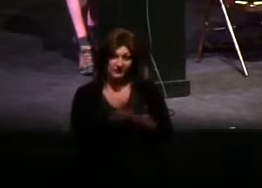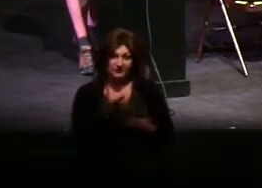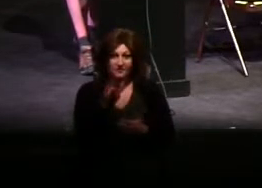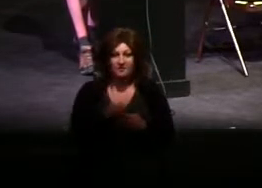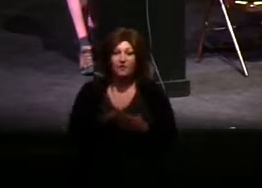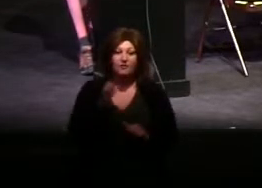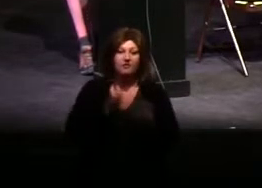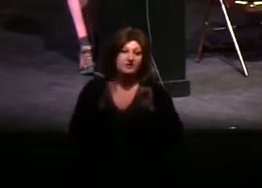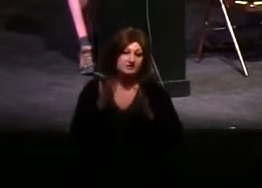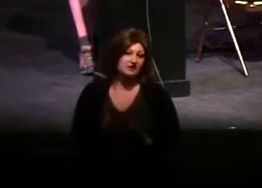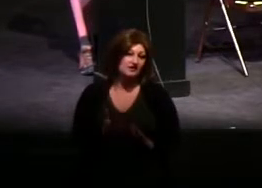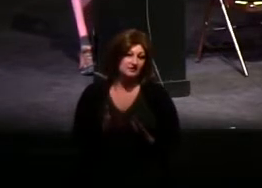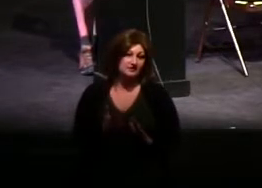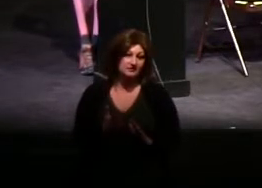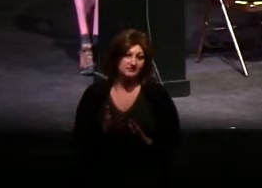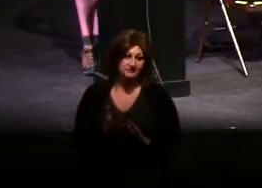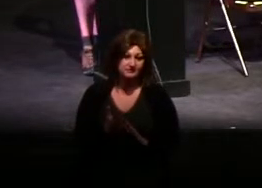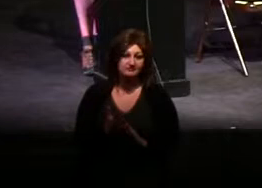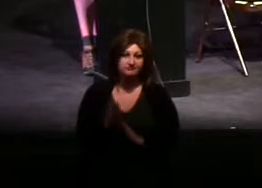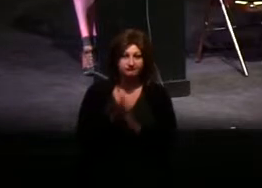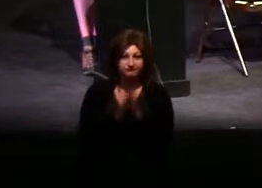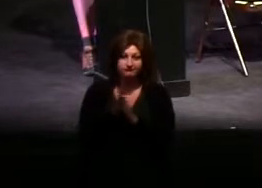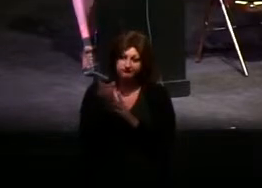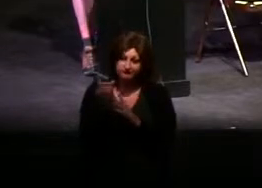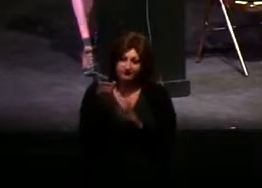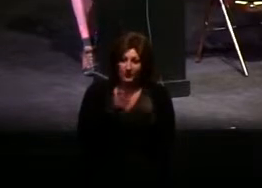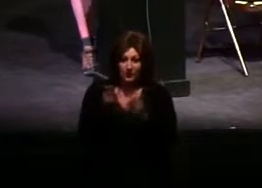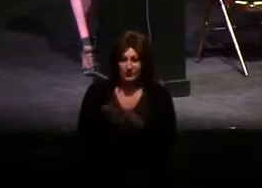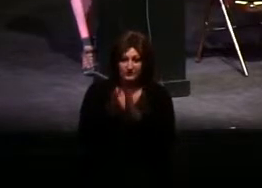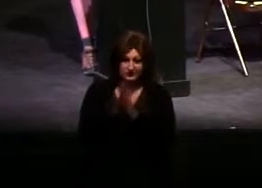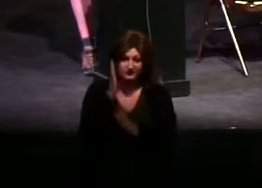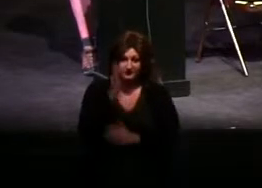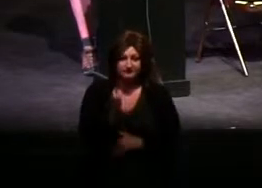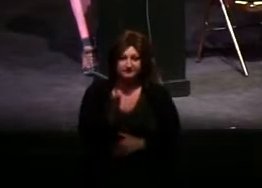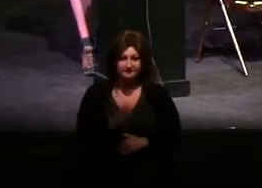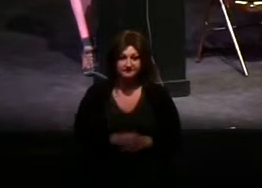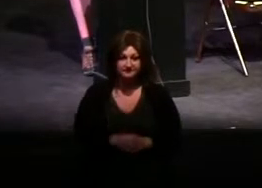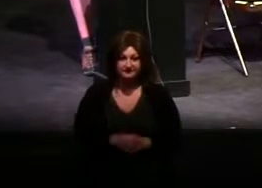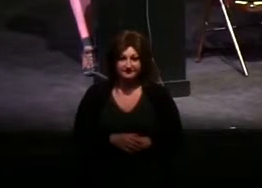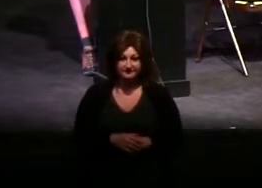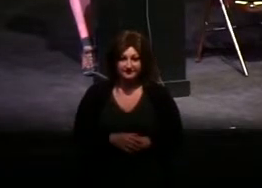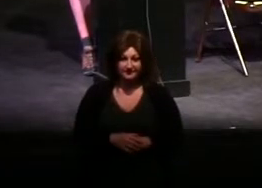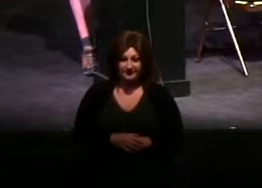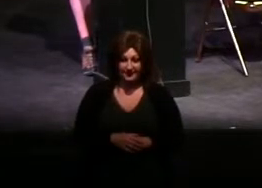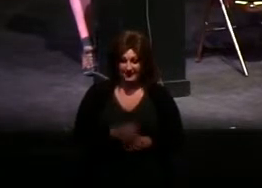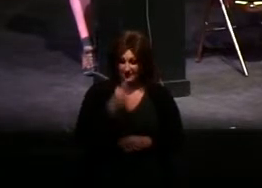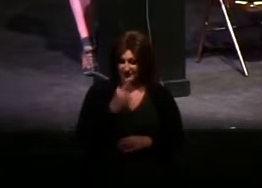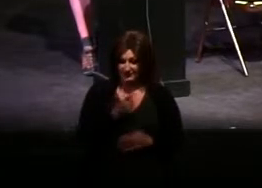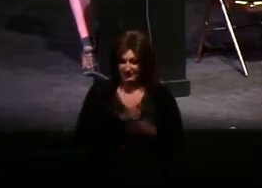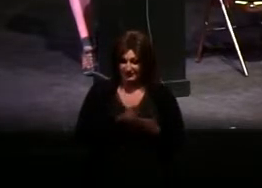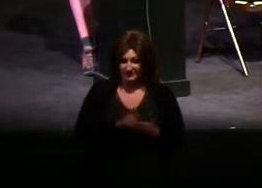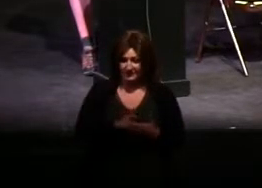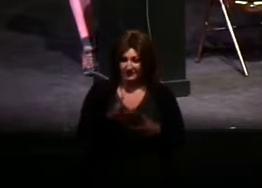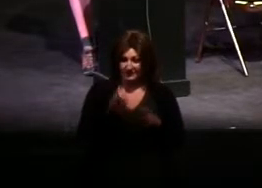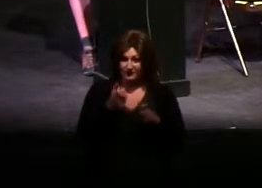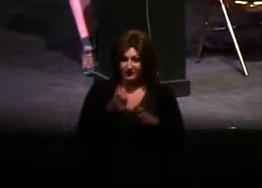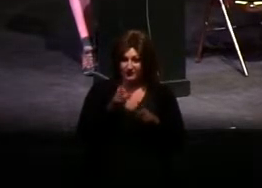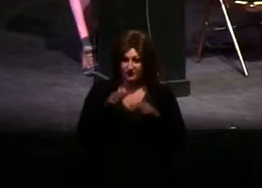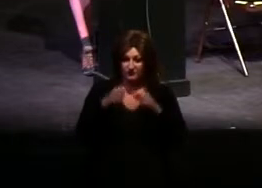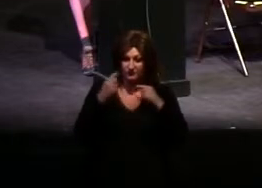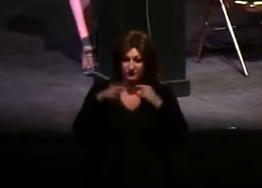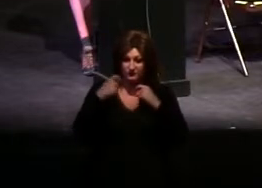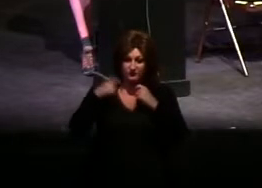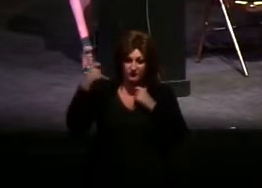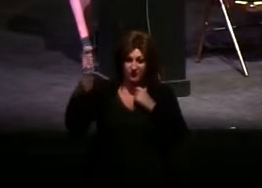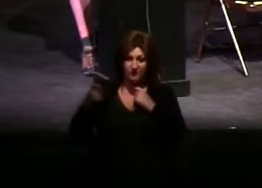both scientists. We're askers of questions." She entered the pen and quickly put a rope around